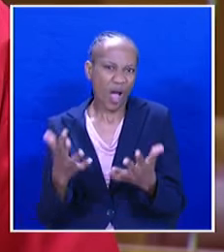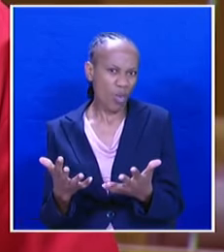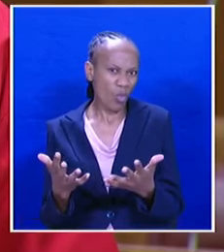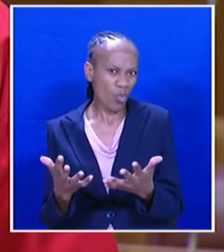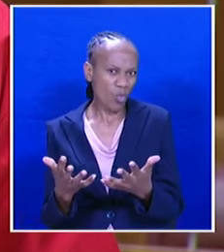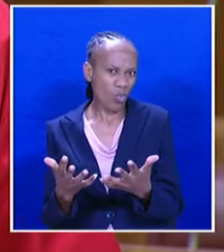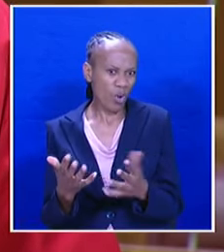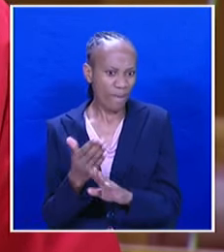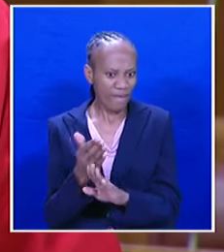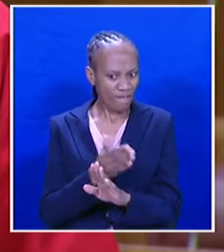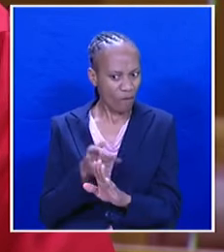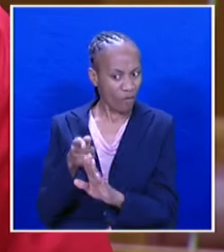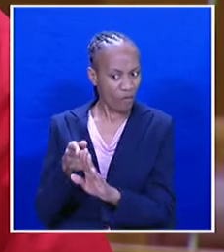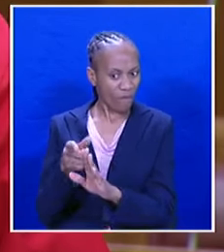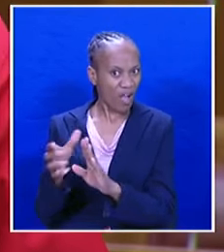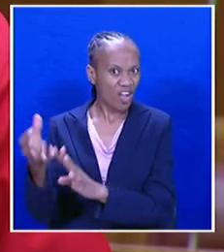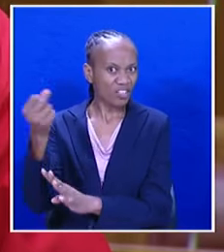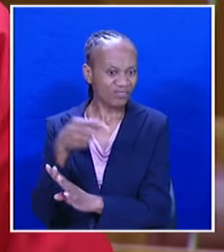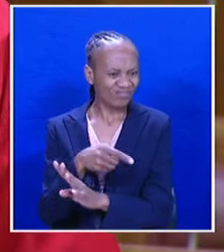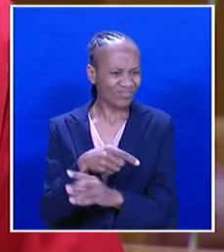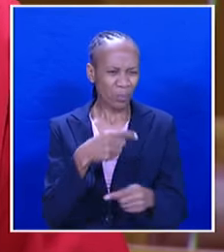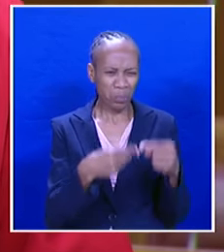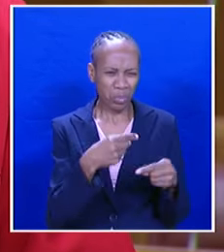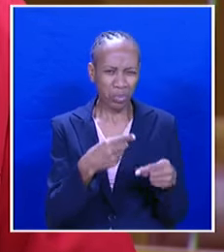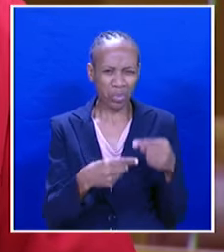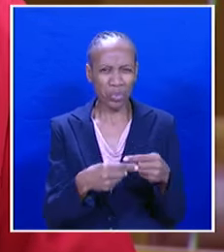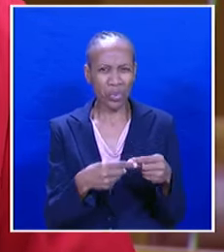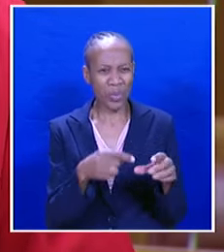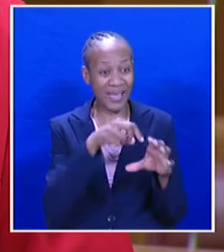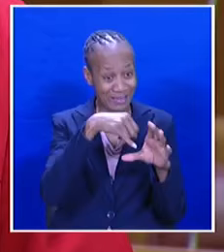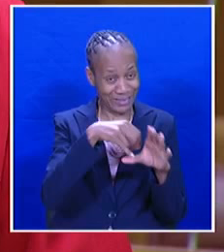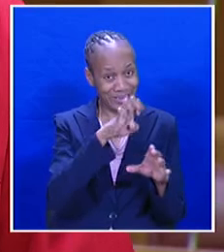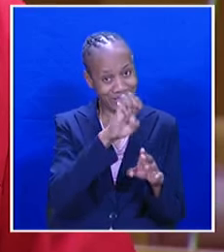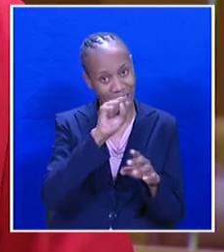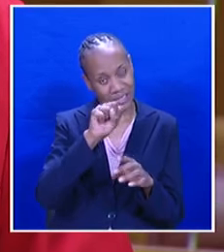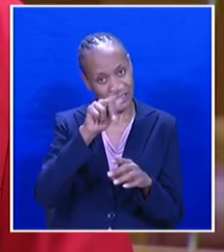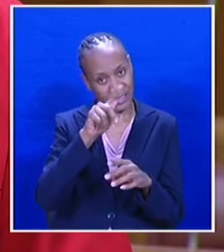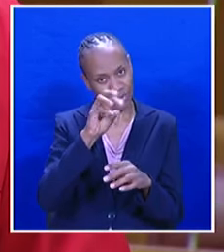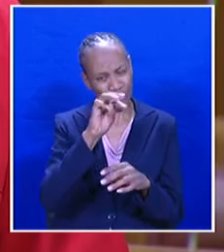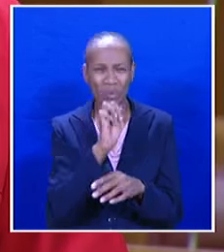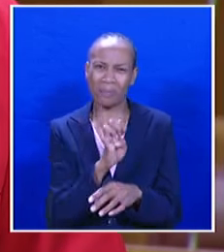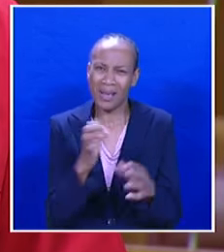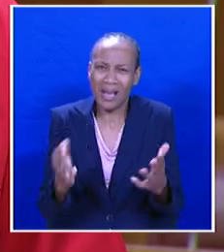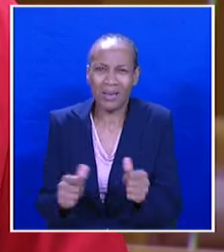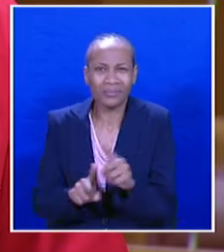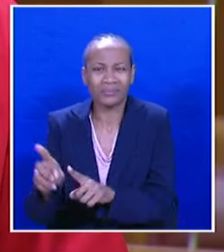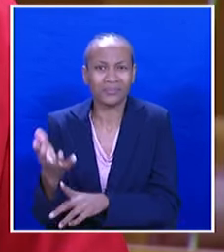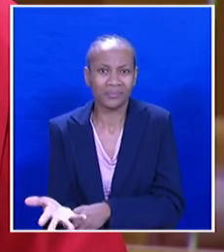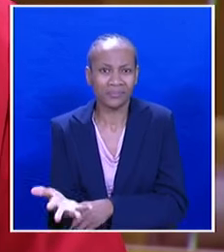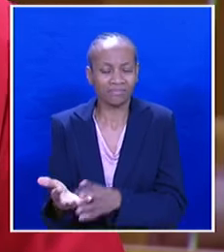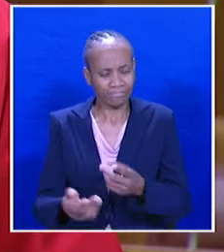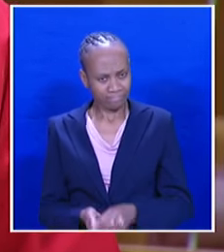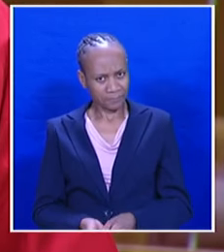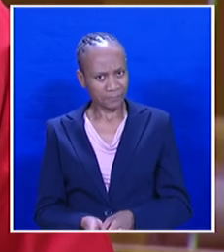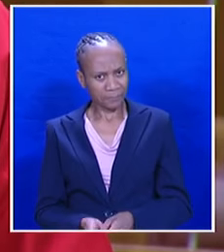and instability at Eskom? And I also want you to maybe provide us with any proper and